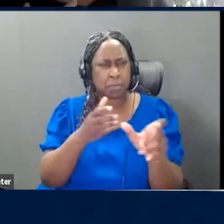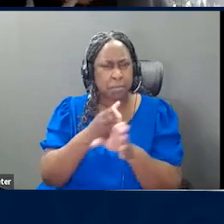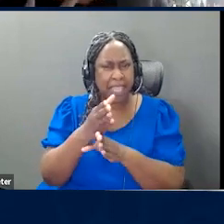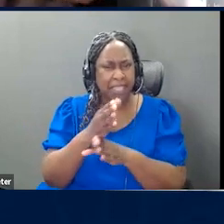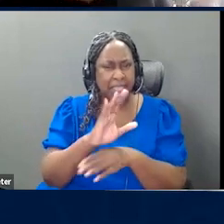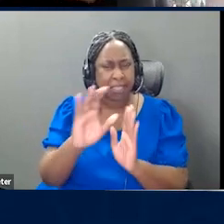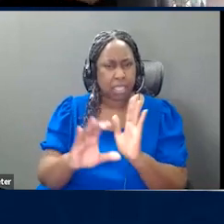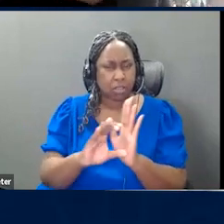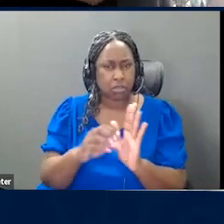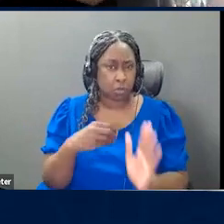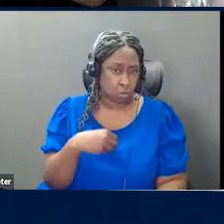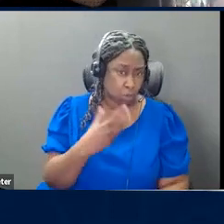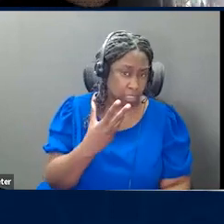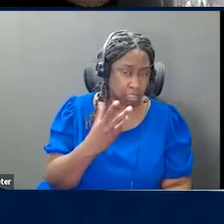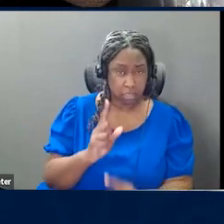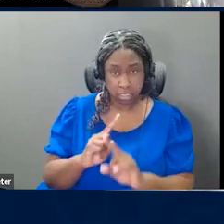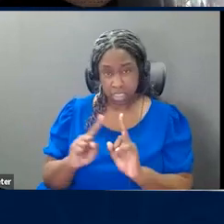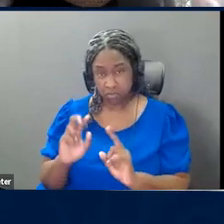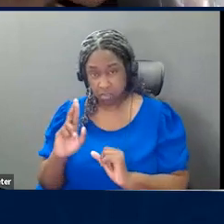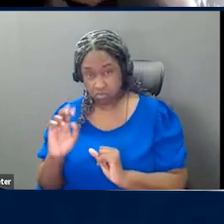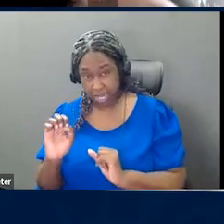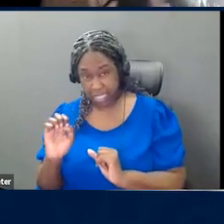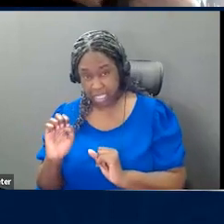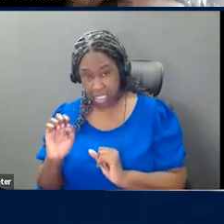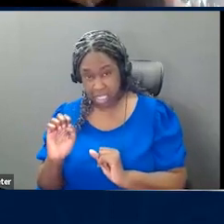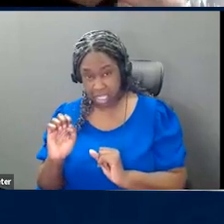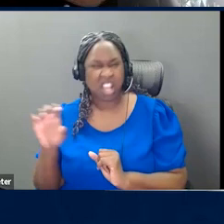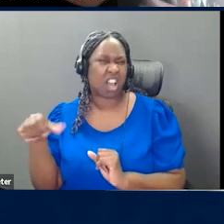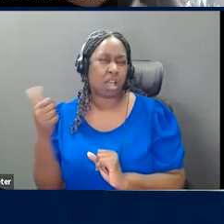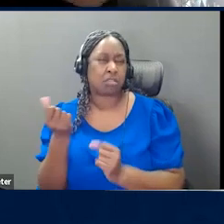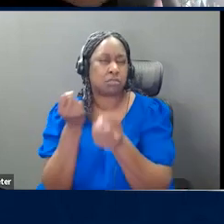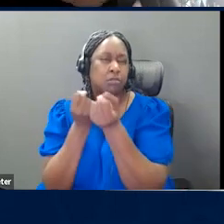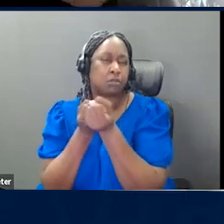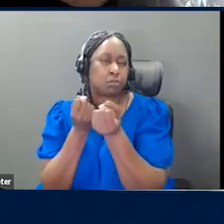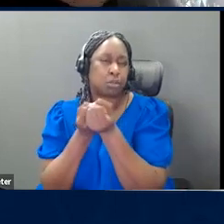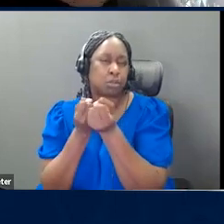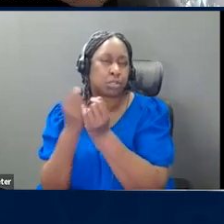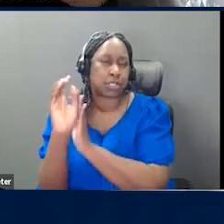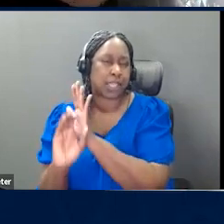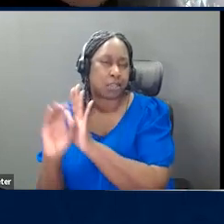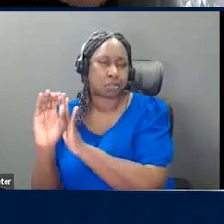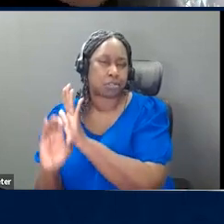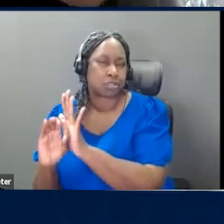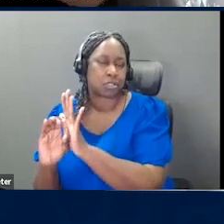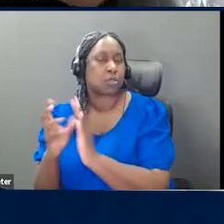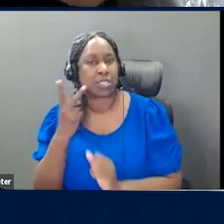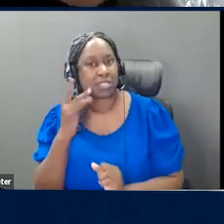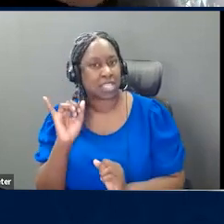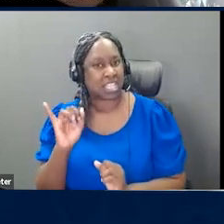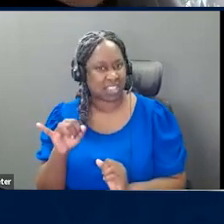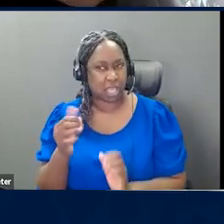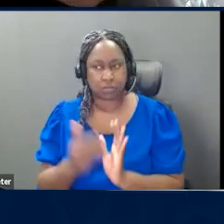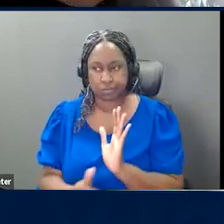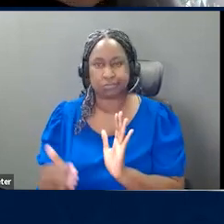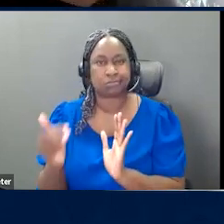race? And everyone else is sort of supporting characters. And we see this pattern over and over in images